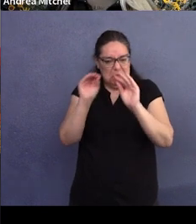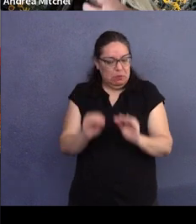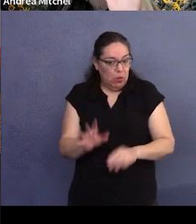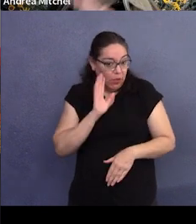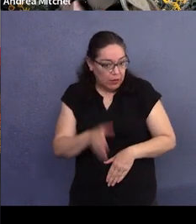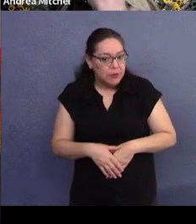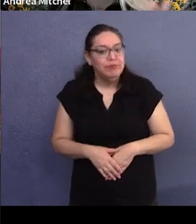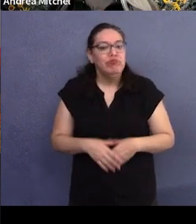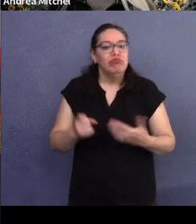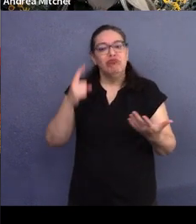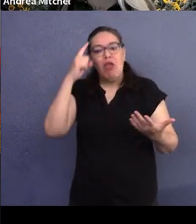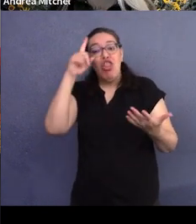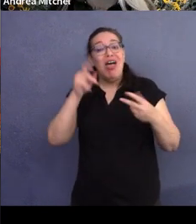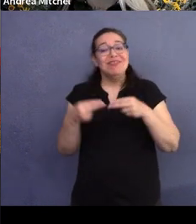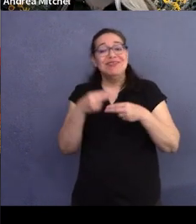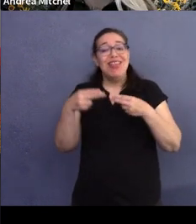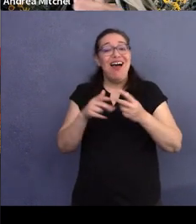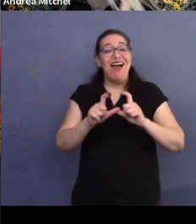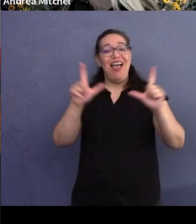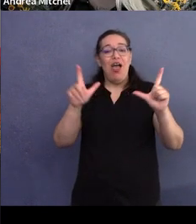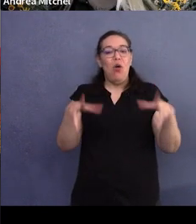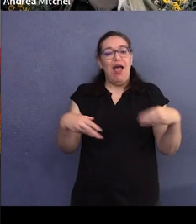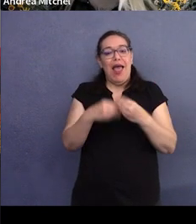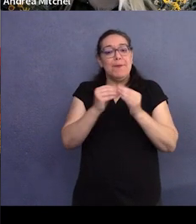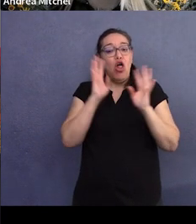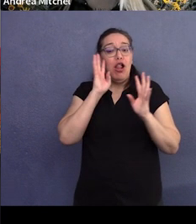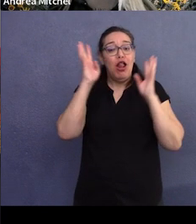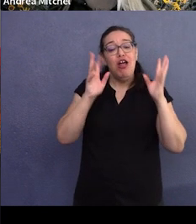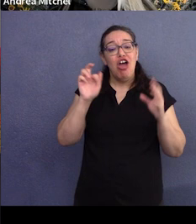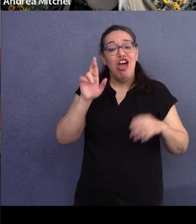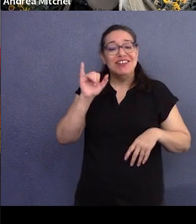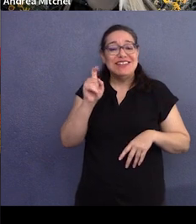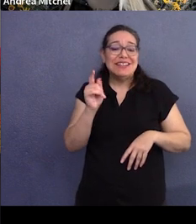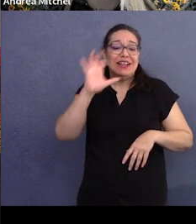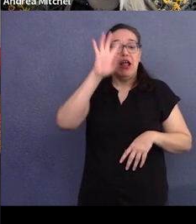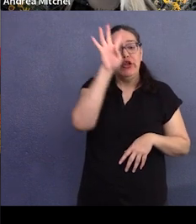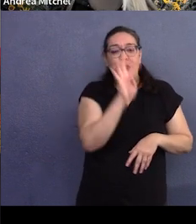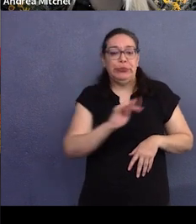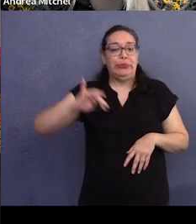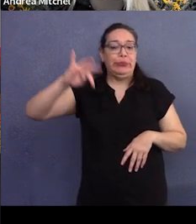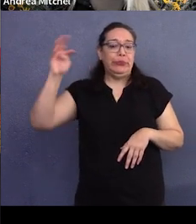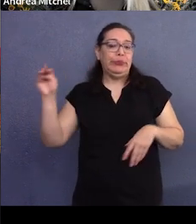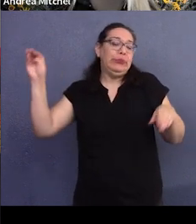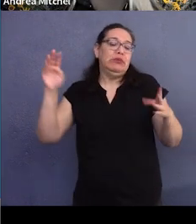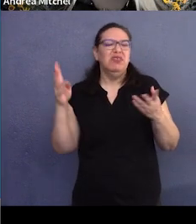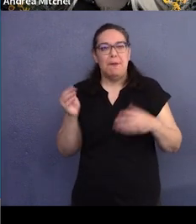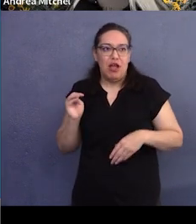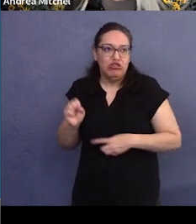And I thought I'd throw in the kind of artistic curve to kind of go with the group here. At least it's Microsoft